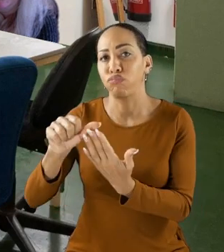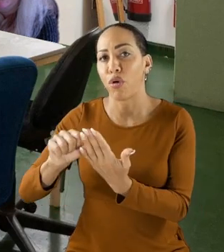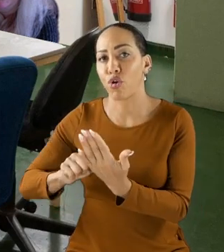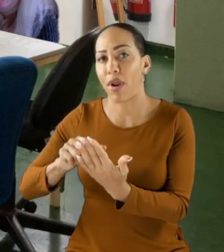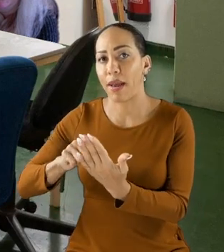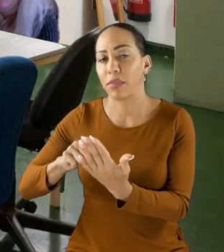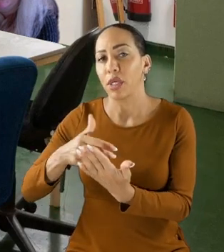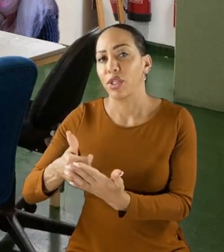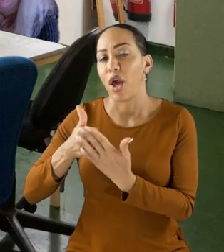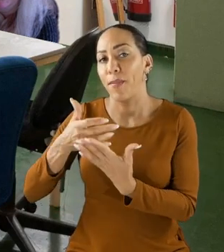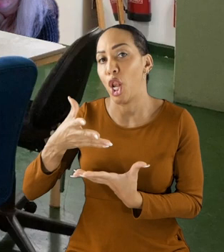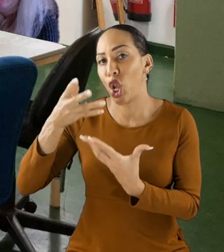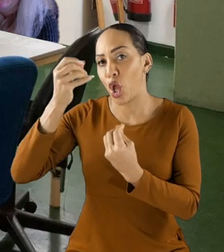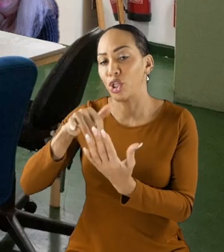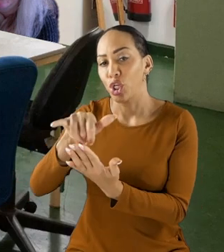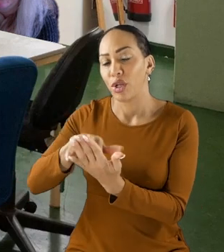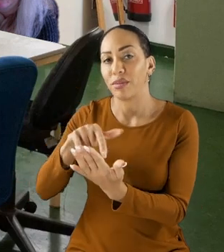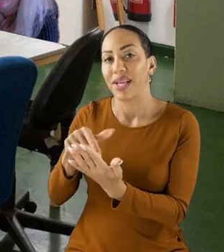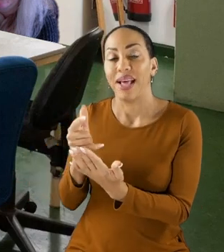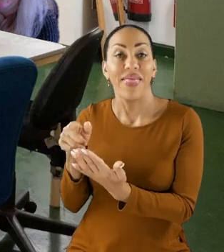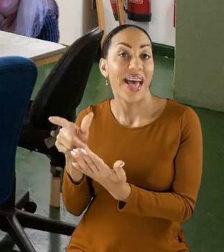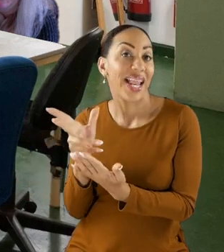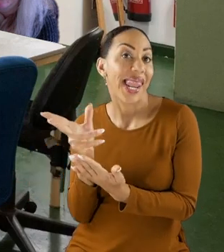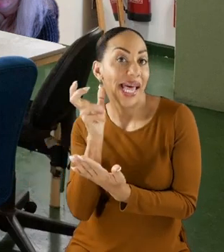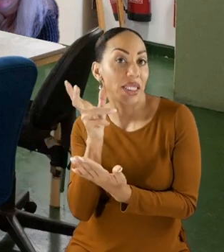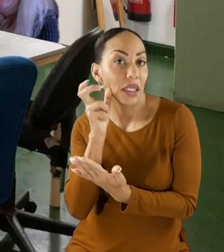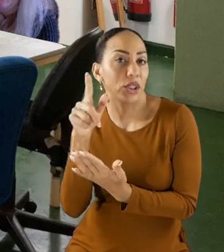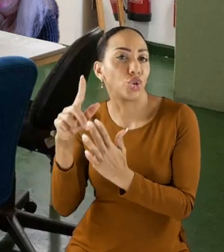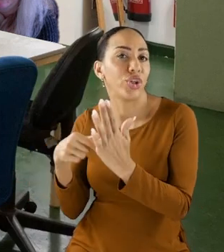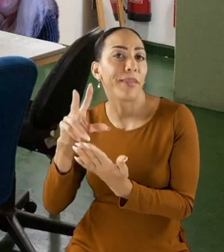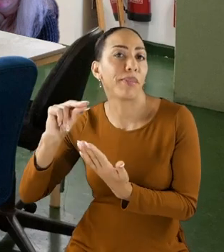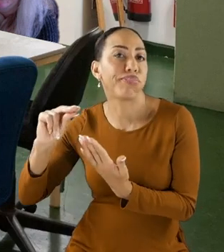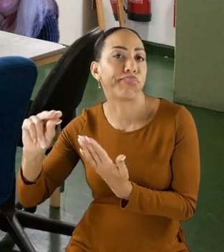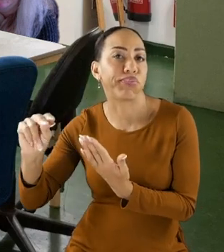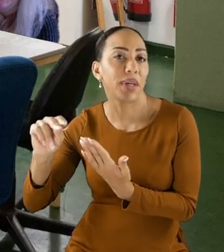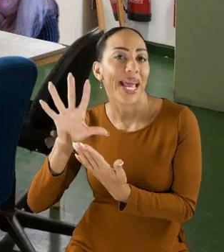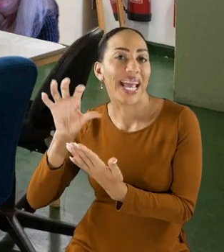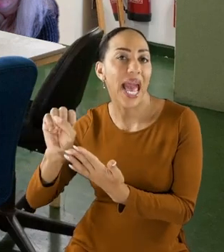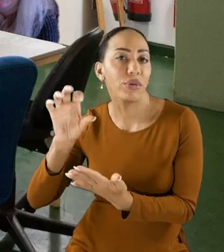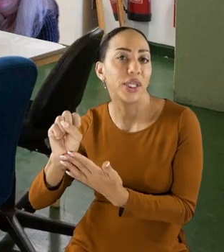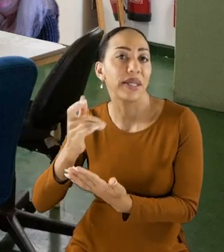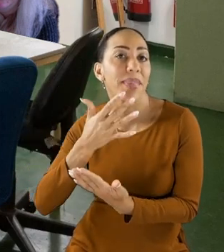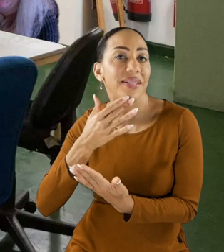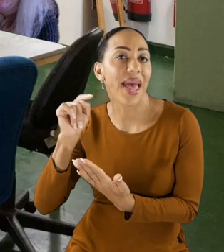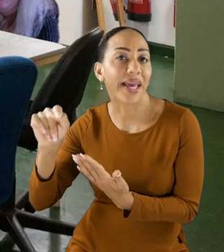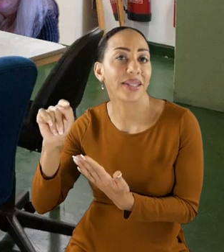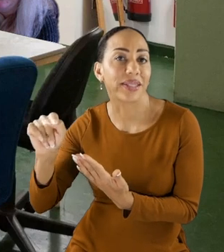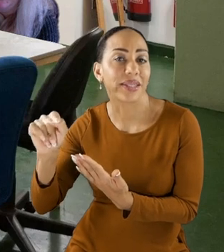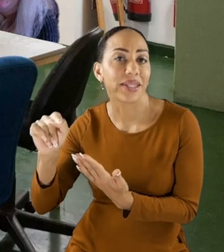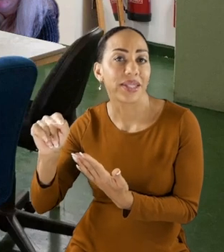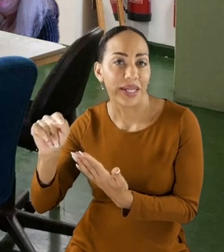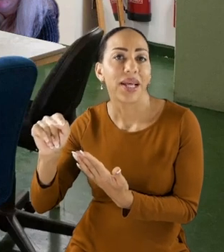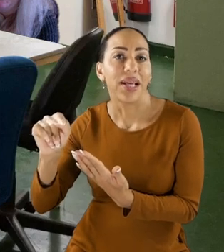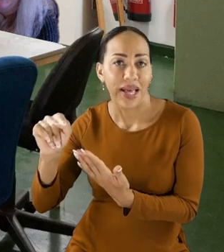I use to learn scripts that listens to what I'm saying and catches my mistake